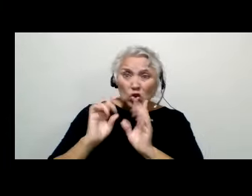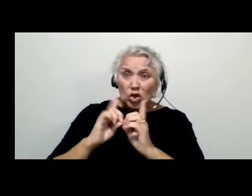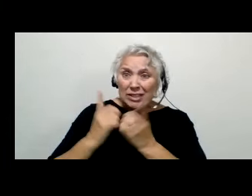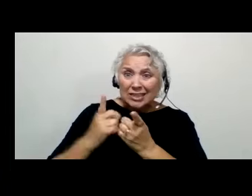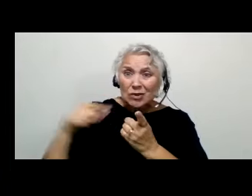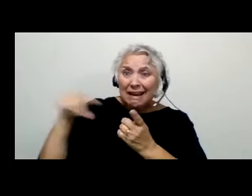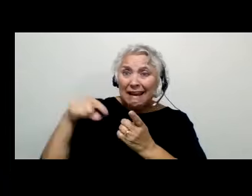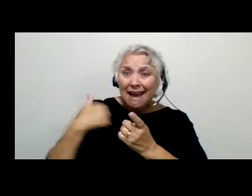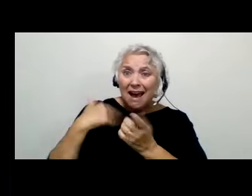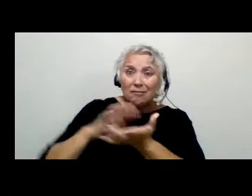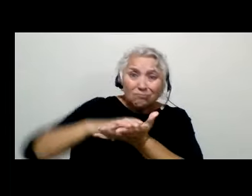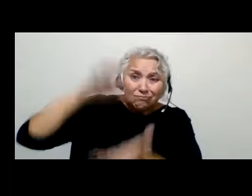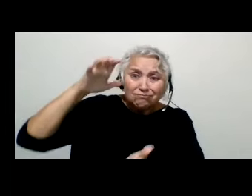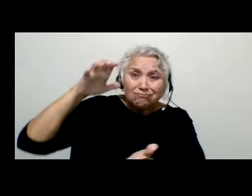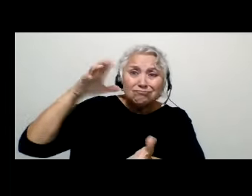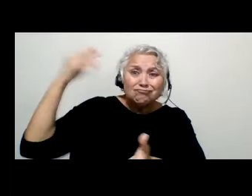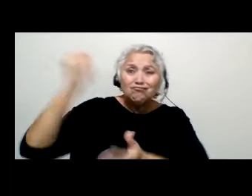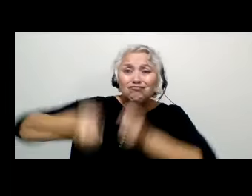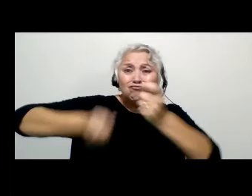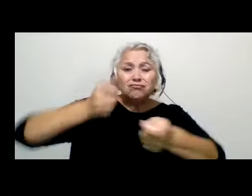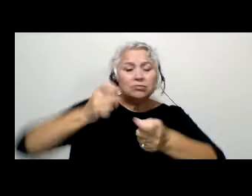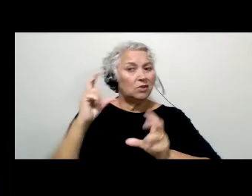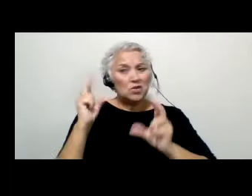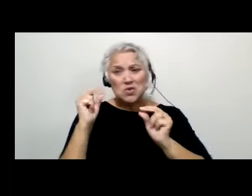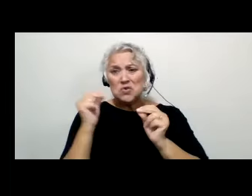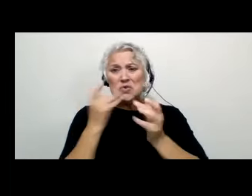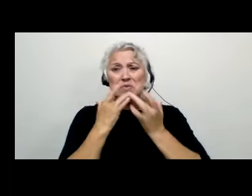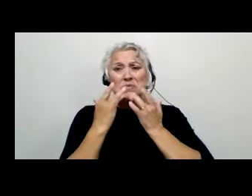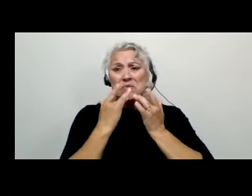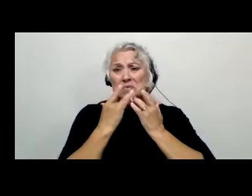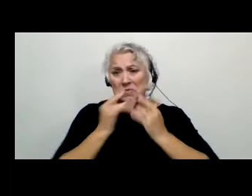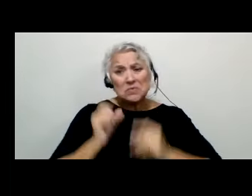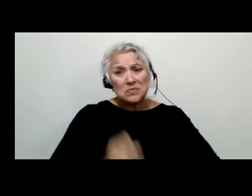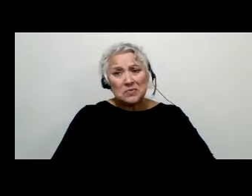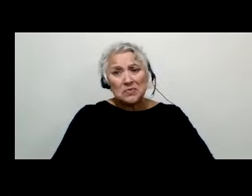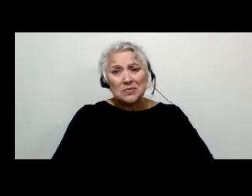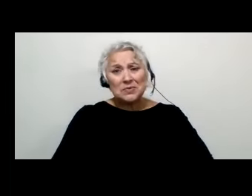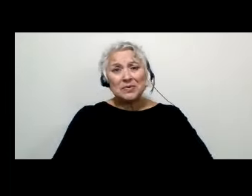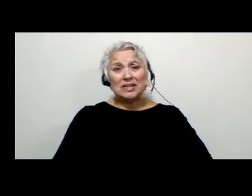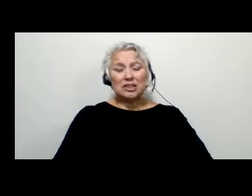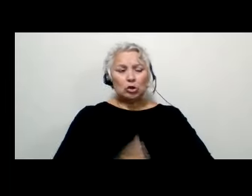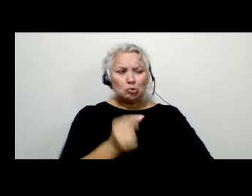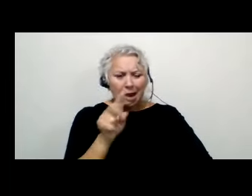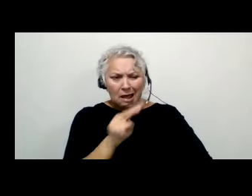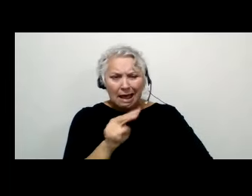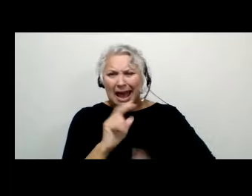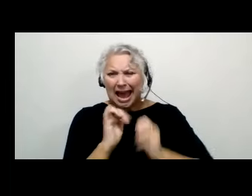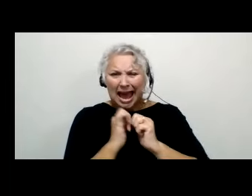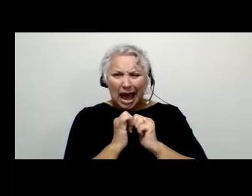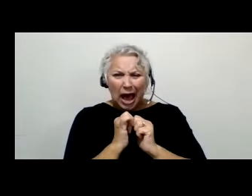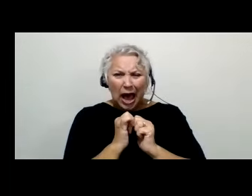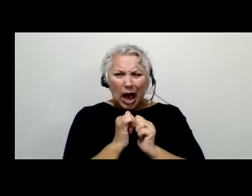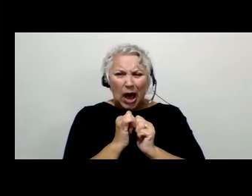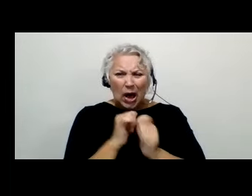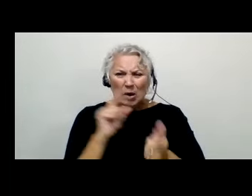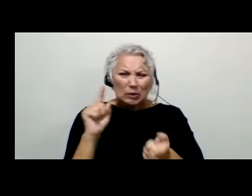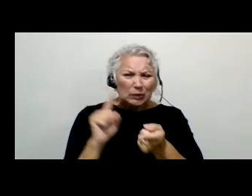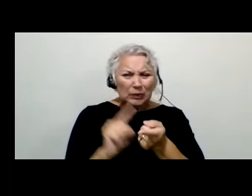money to give to teachers to find some activities. So finding very economical ones